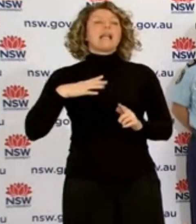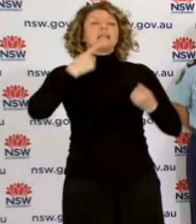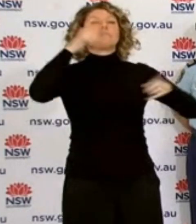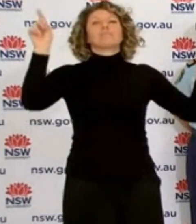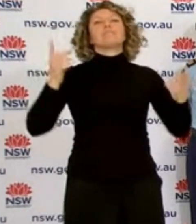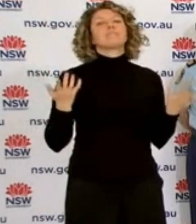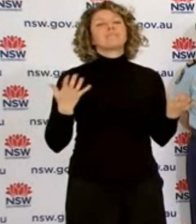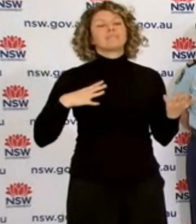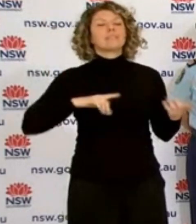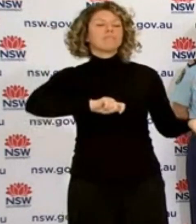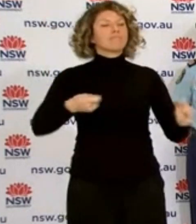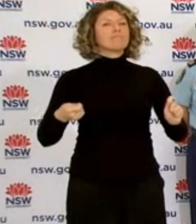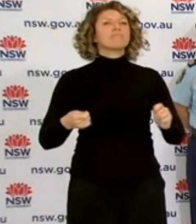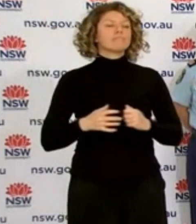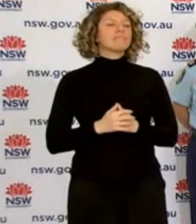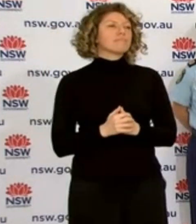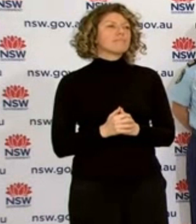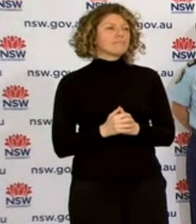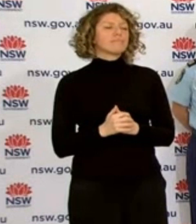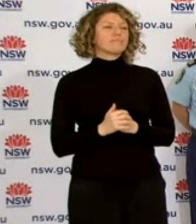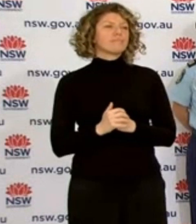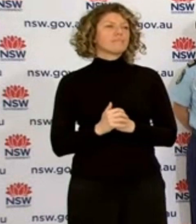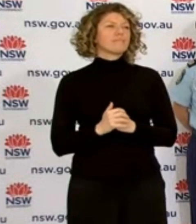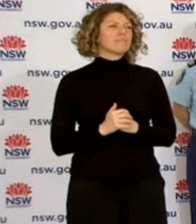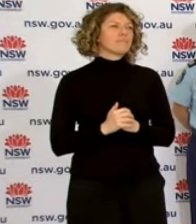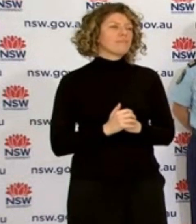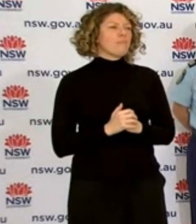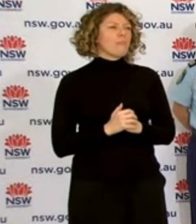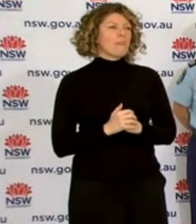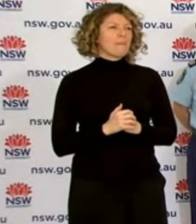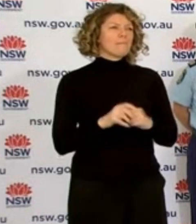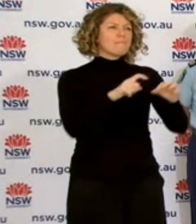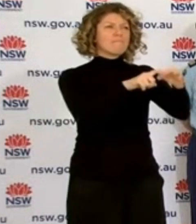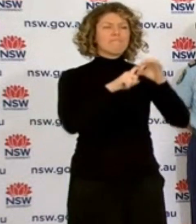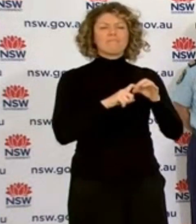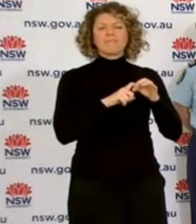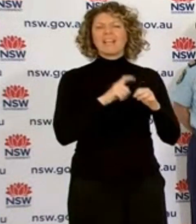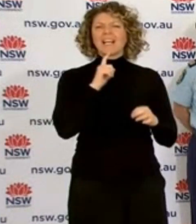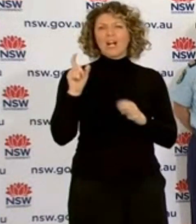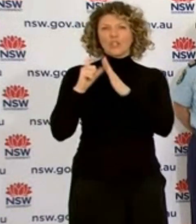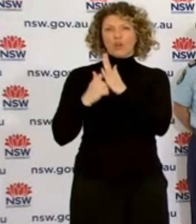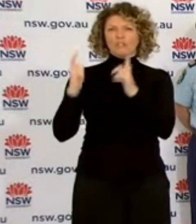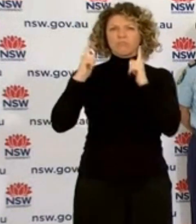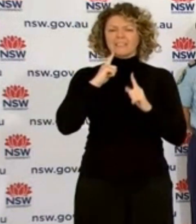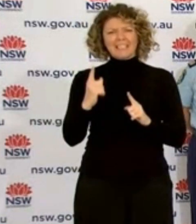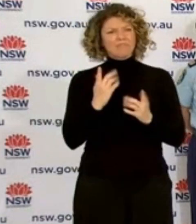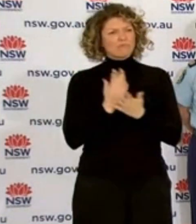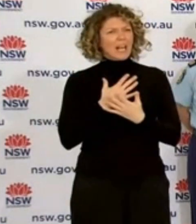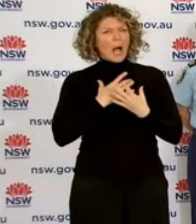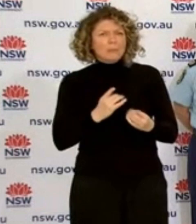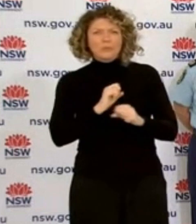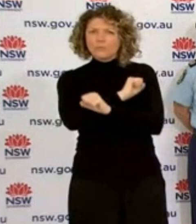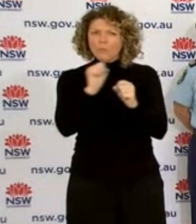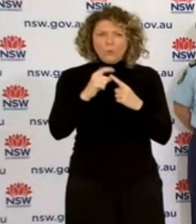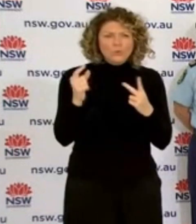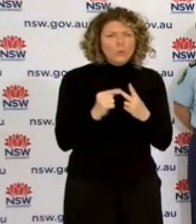immediately. Doctors are talking about the fork in the road. We've all got choices. We've all got to get on this together. Otherwise,